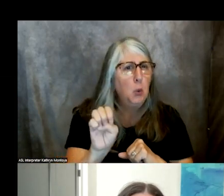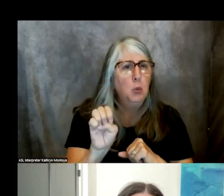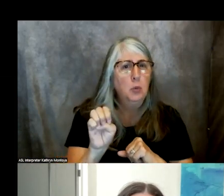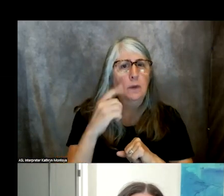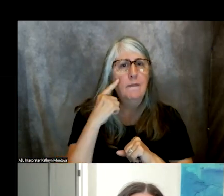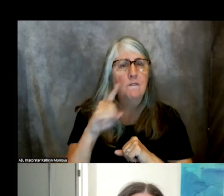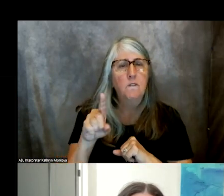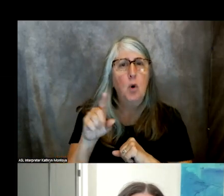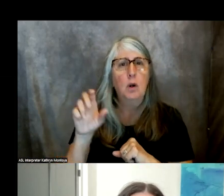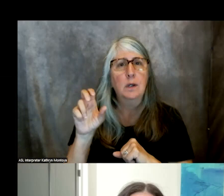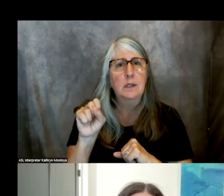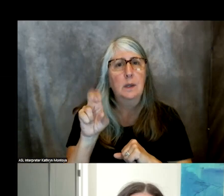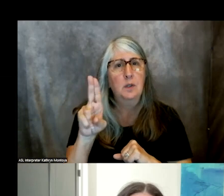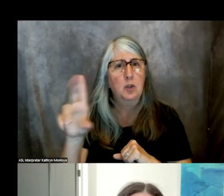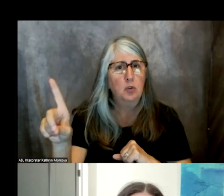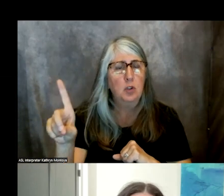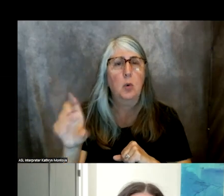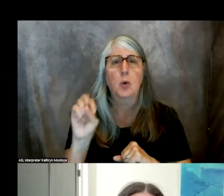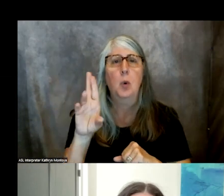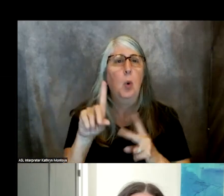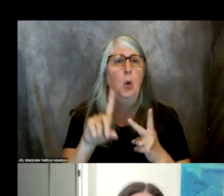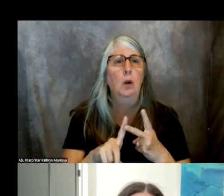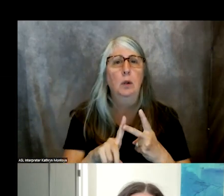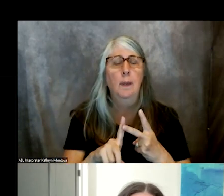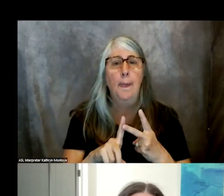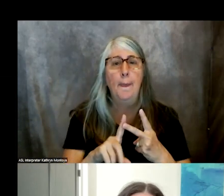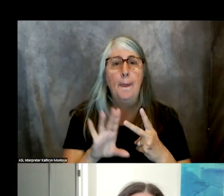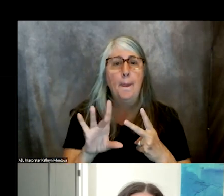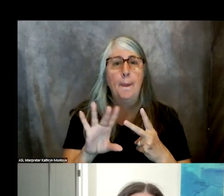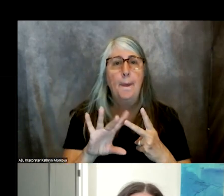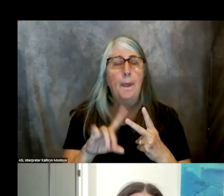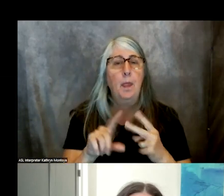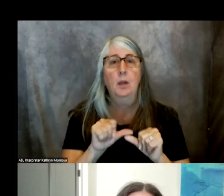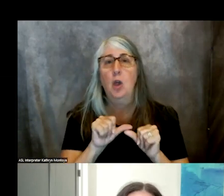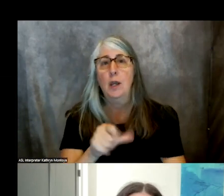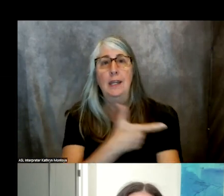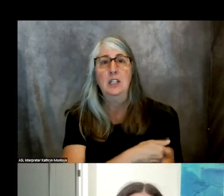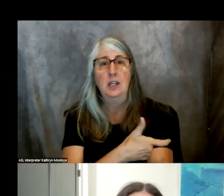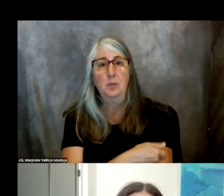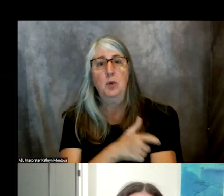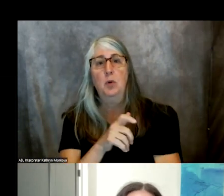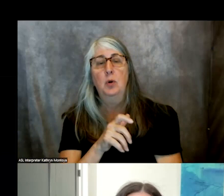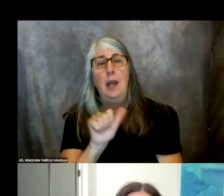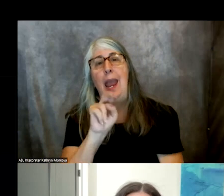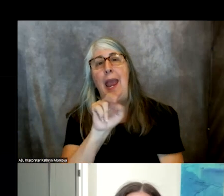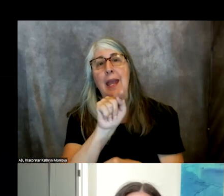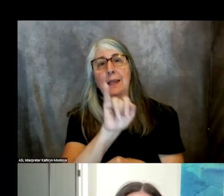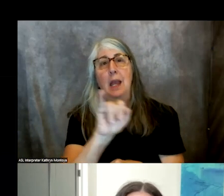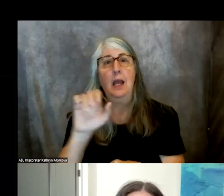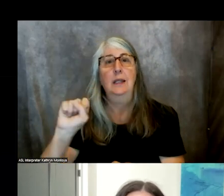a substance use disorder, or whether it was a long-acting injectable antipsychotic.